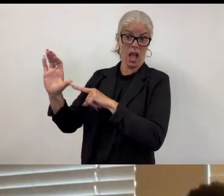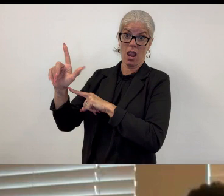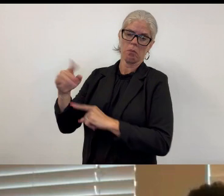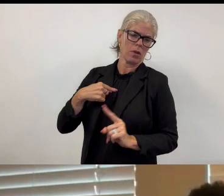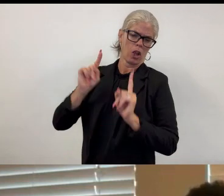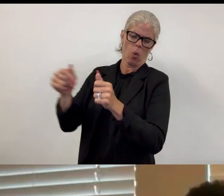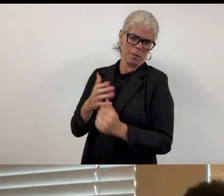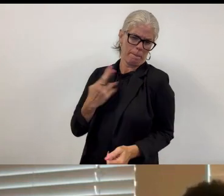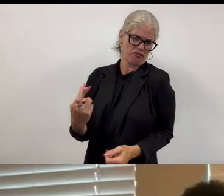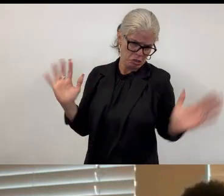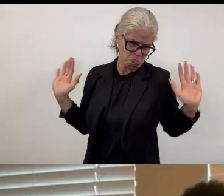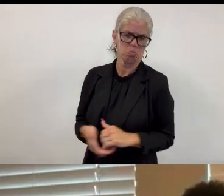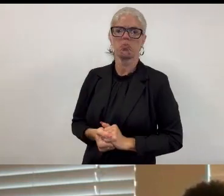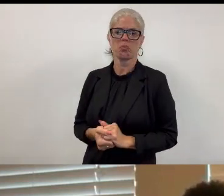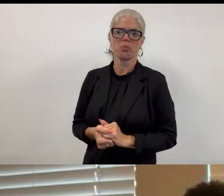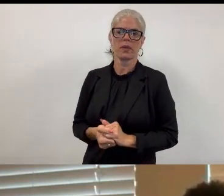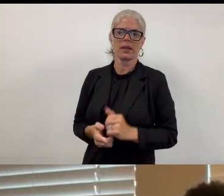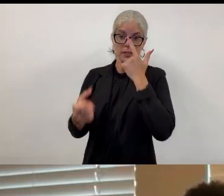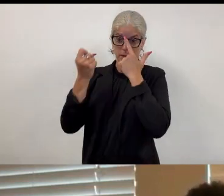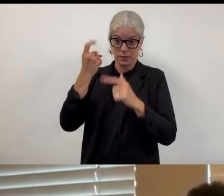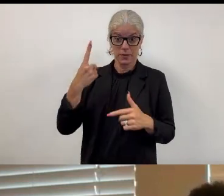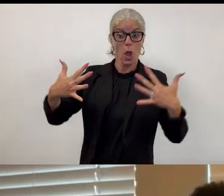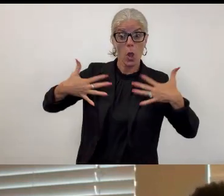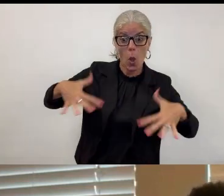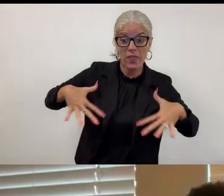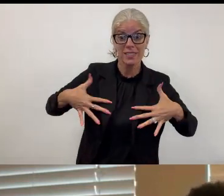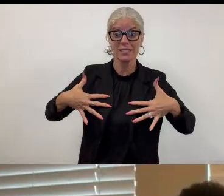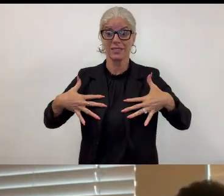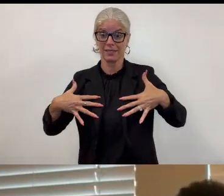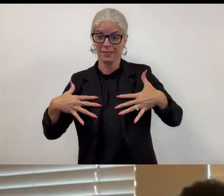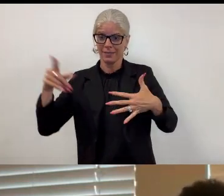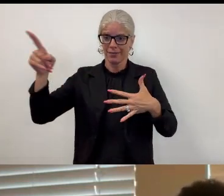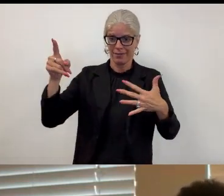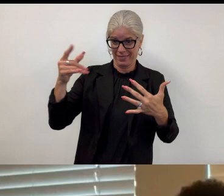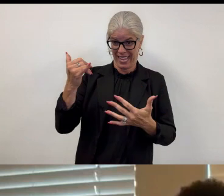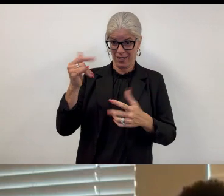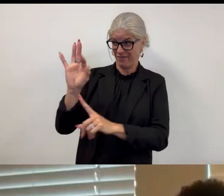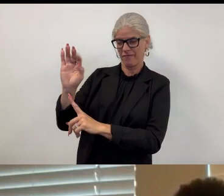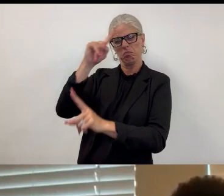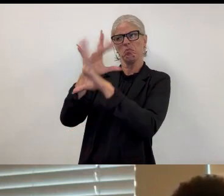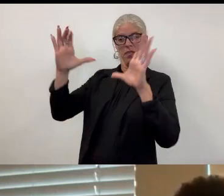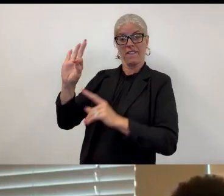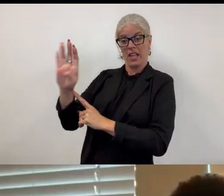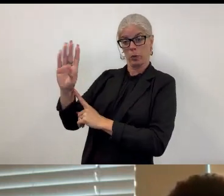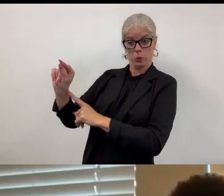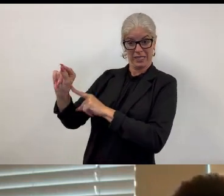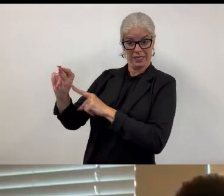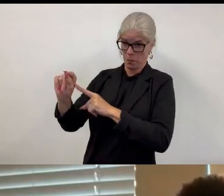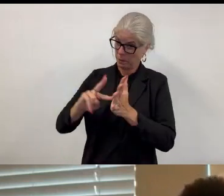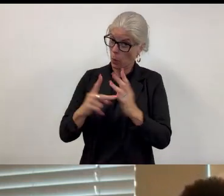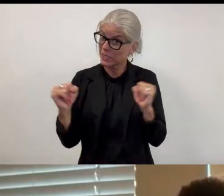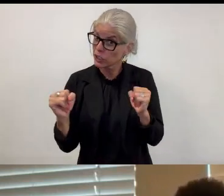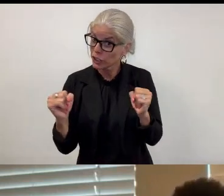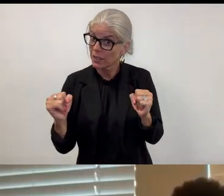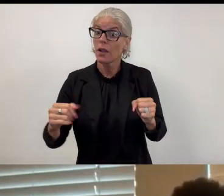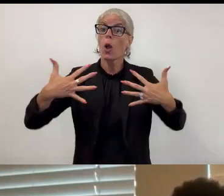9:30 Club, I recently went there with one of my best friends, and their coat check. And, it's winter right now. It's February 2023 as